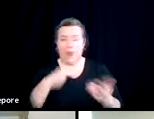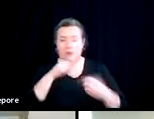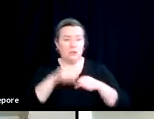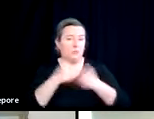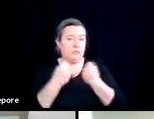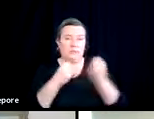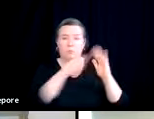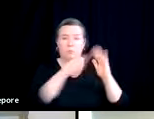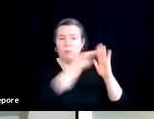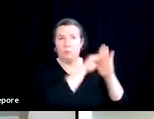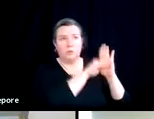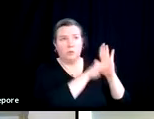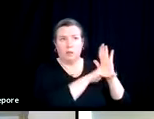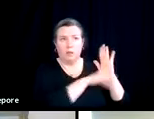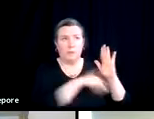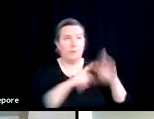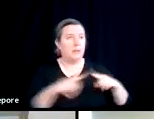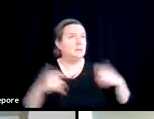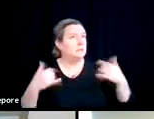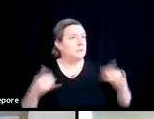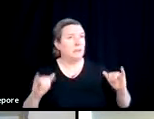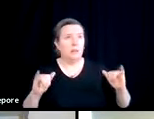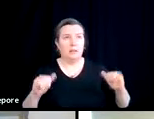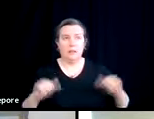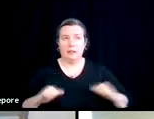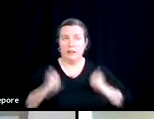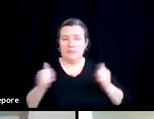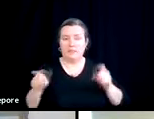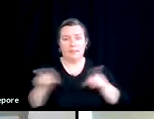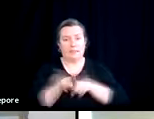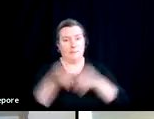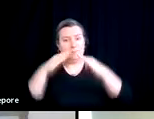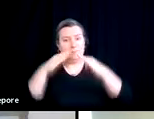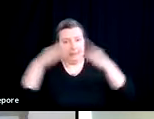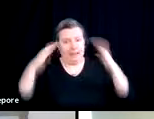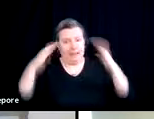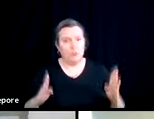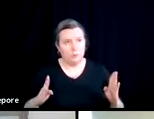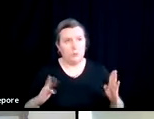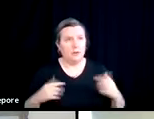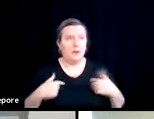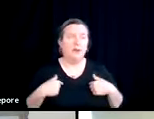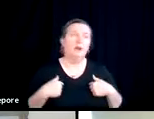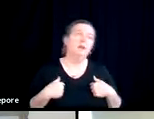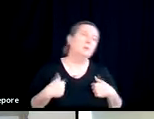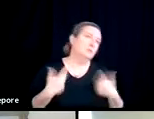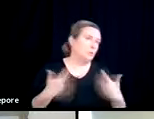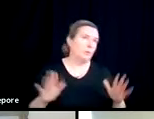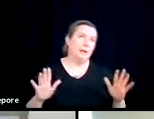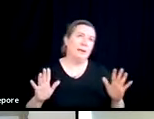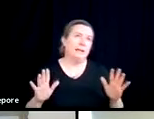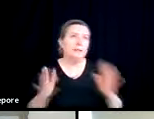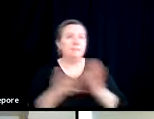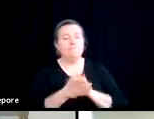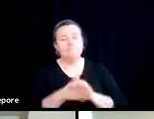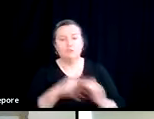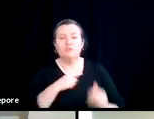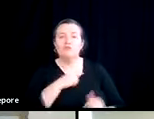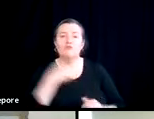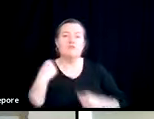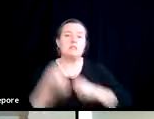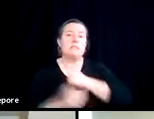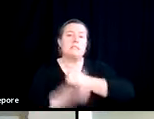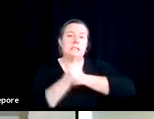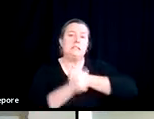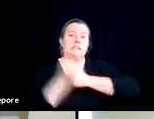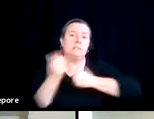still living in the same house, and we don't want to take any chances. And so that's how we get to that conclusion. And as I said earlier, I